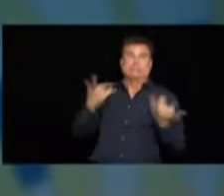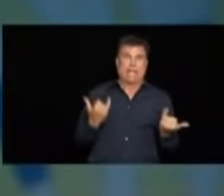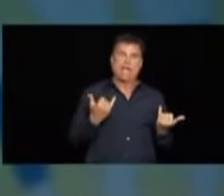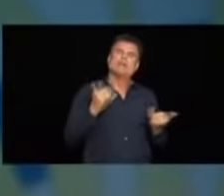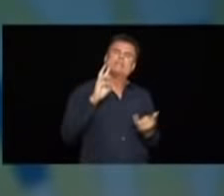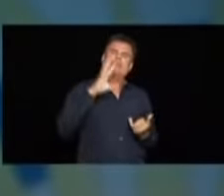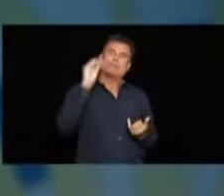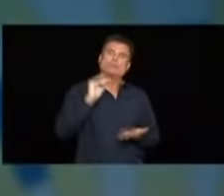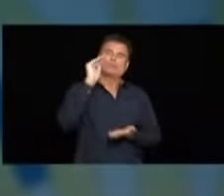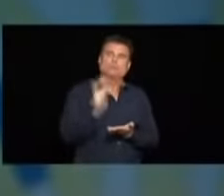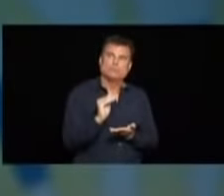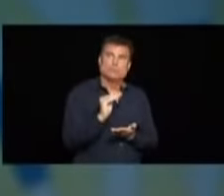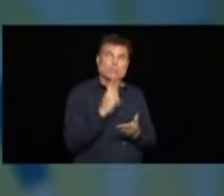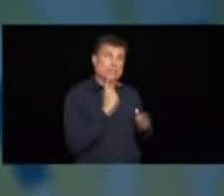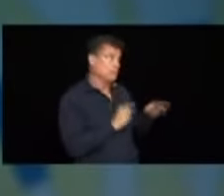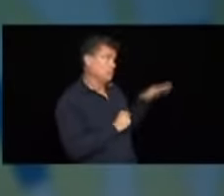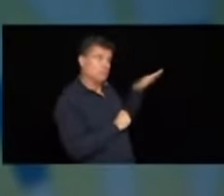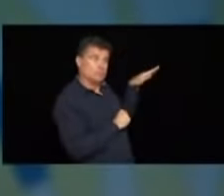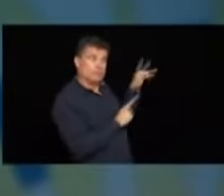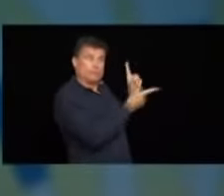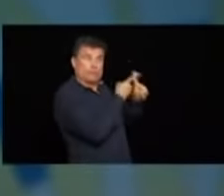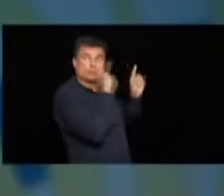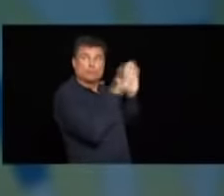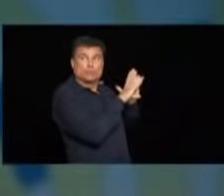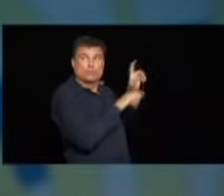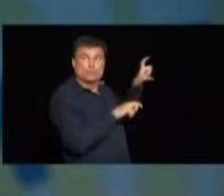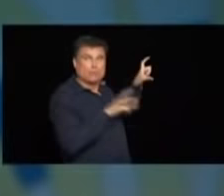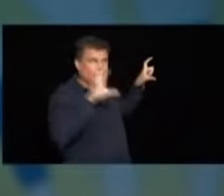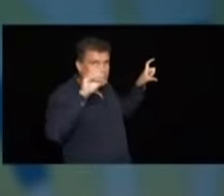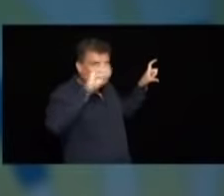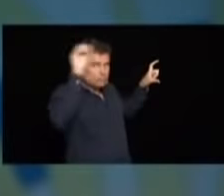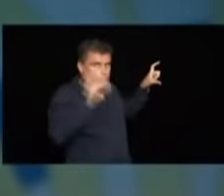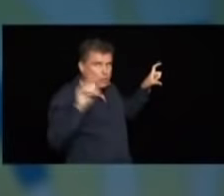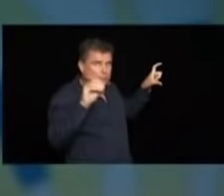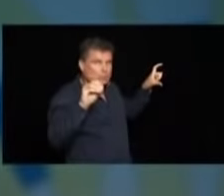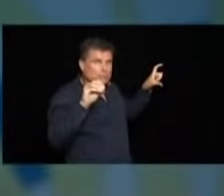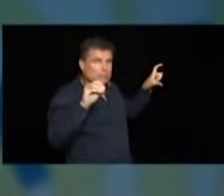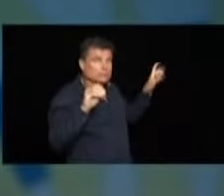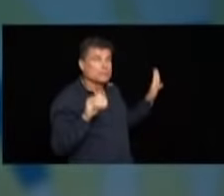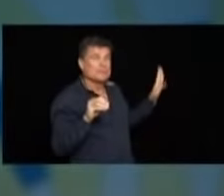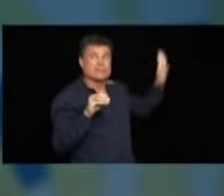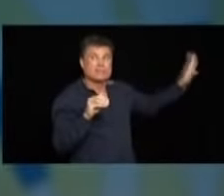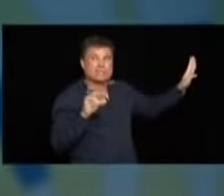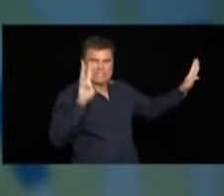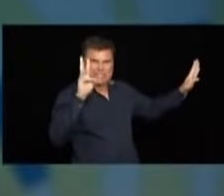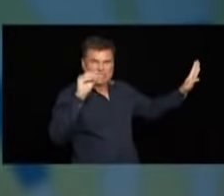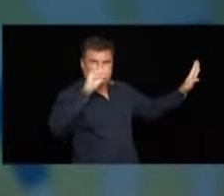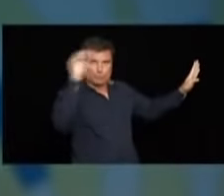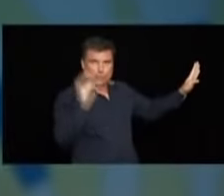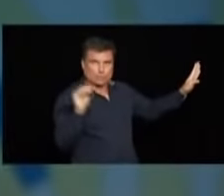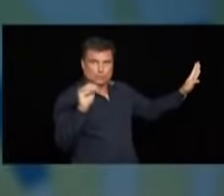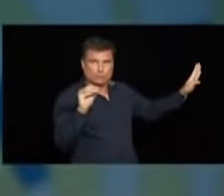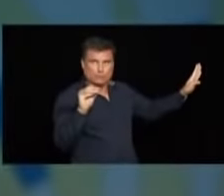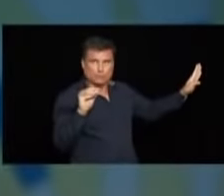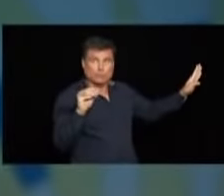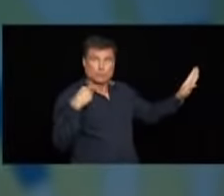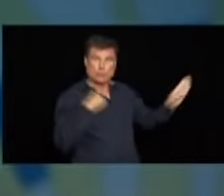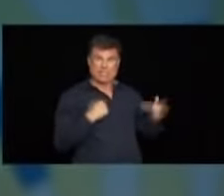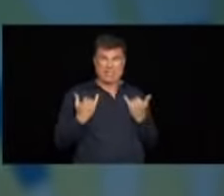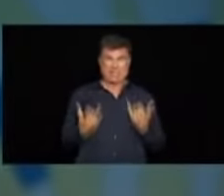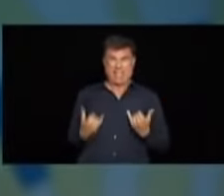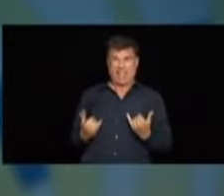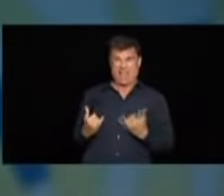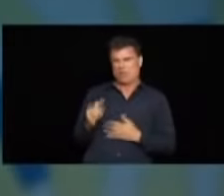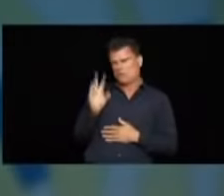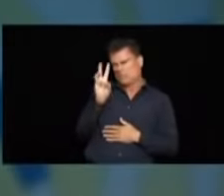we still have it in our hands, in our actions, to bend our curve back down.